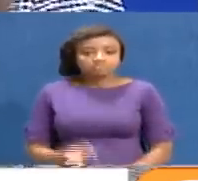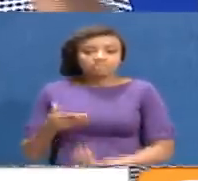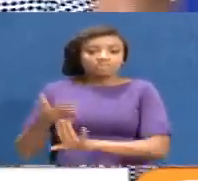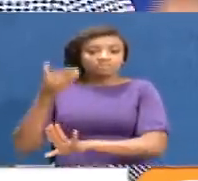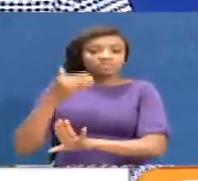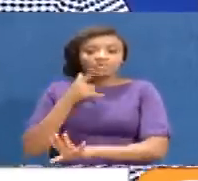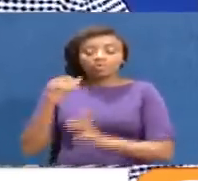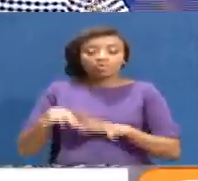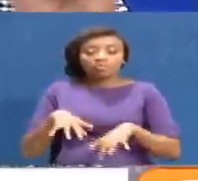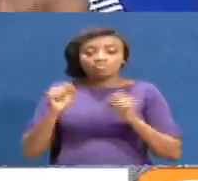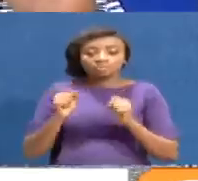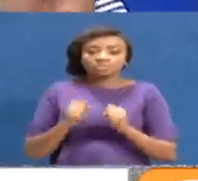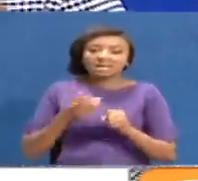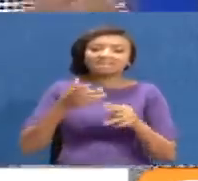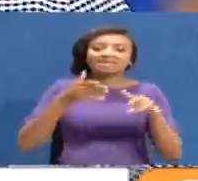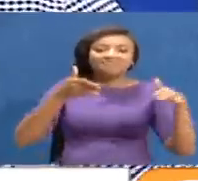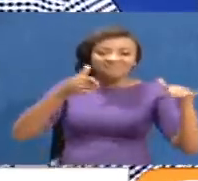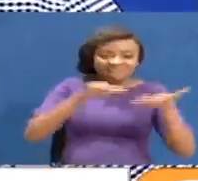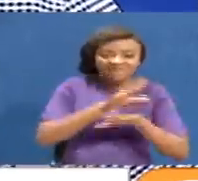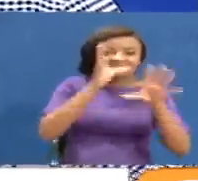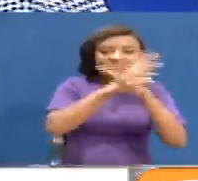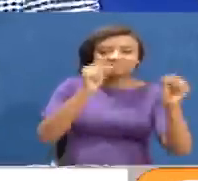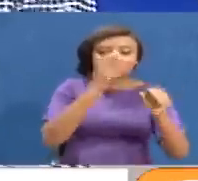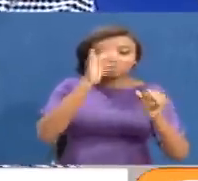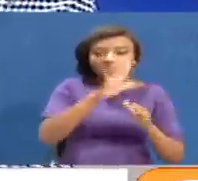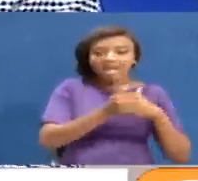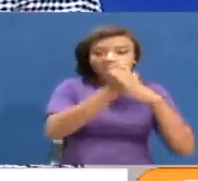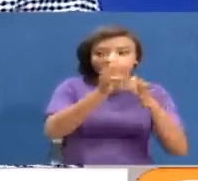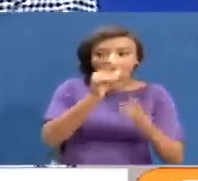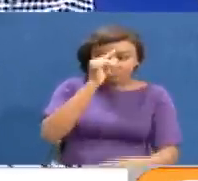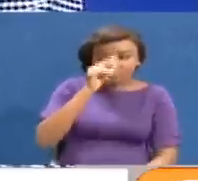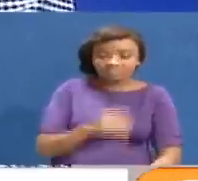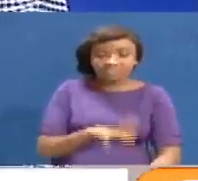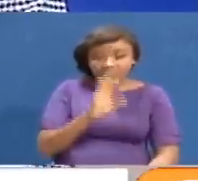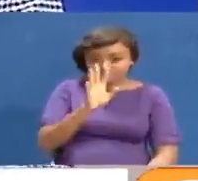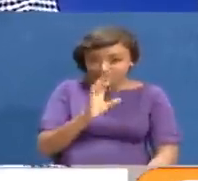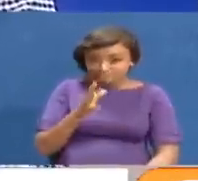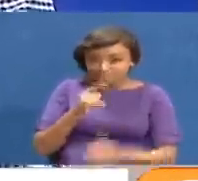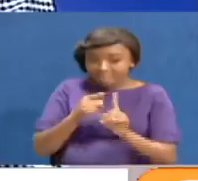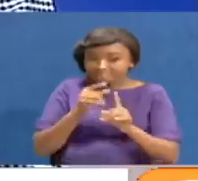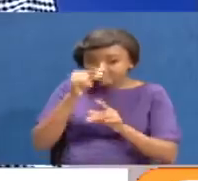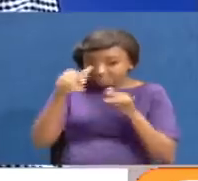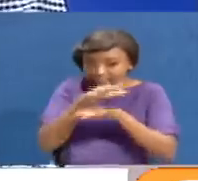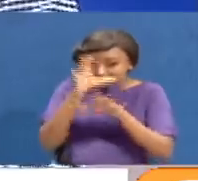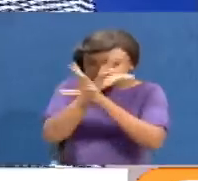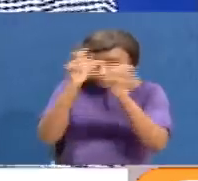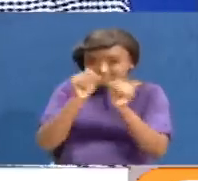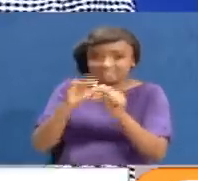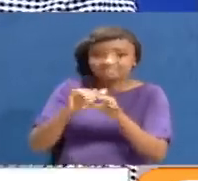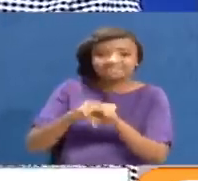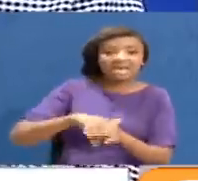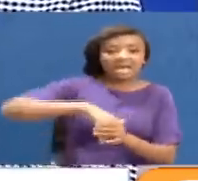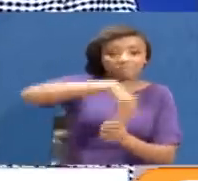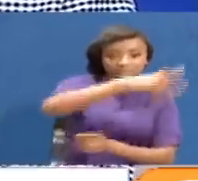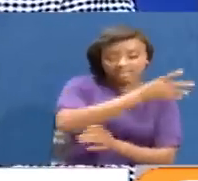to be by the vice president as leader of government business. Now, because the vice president is outside, yeah. right? So,